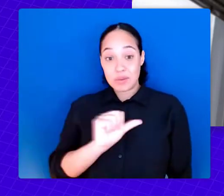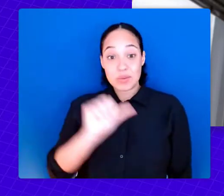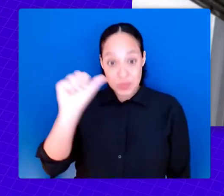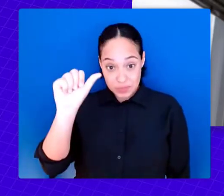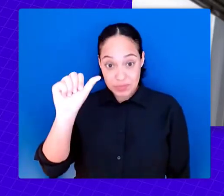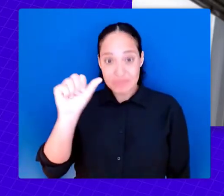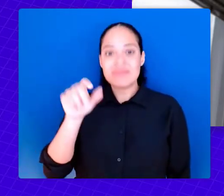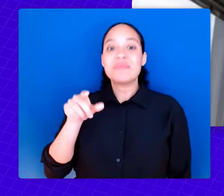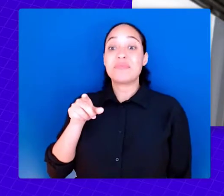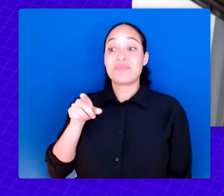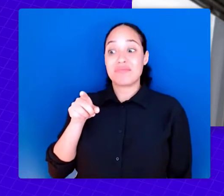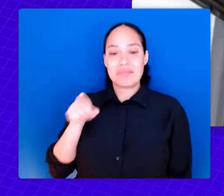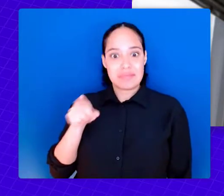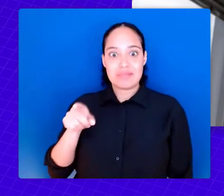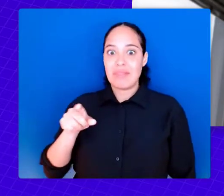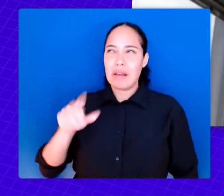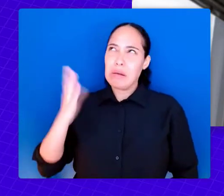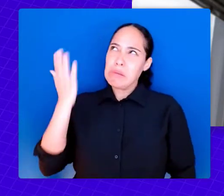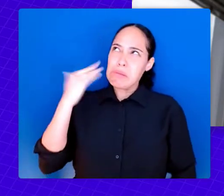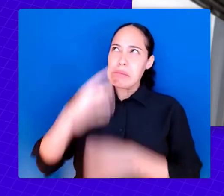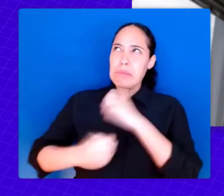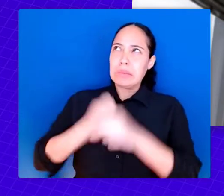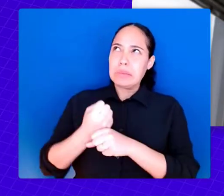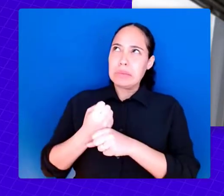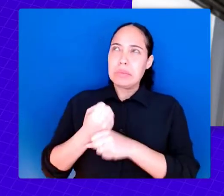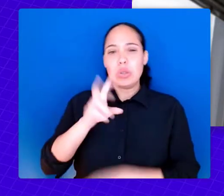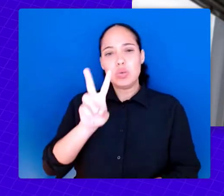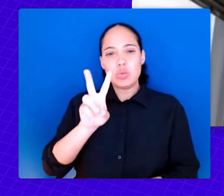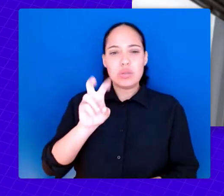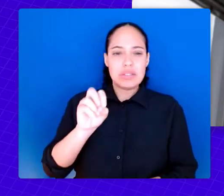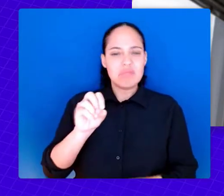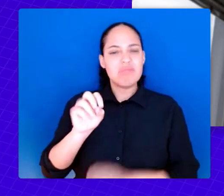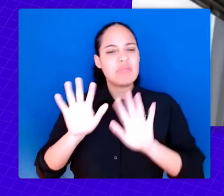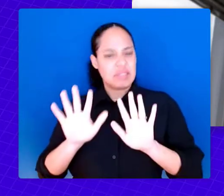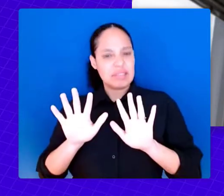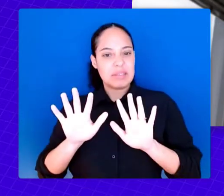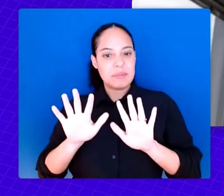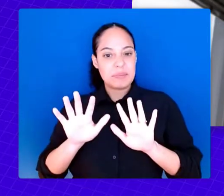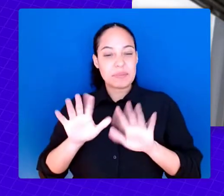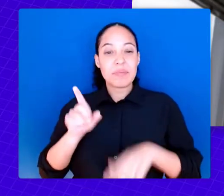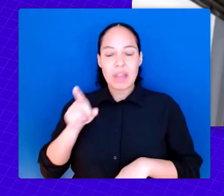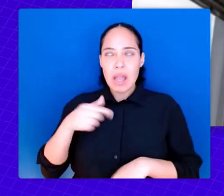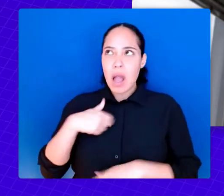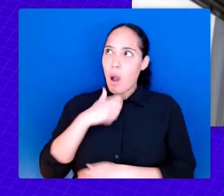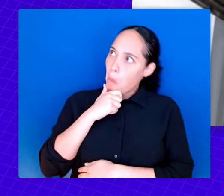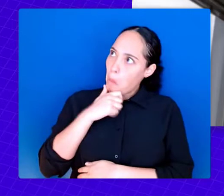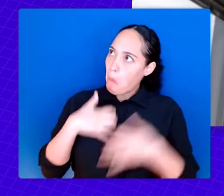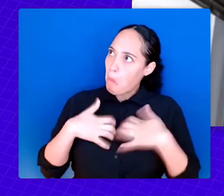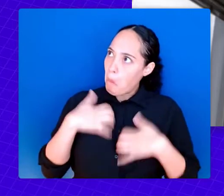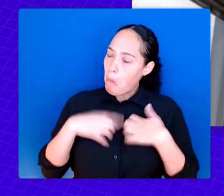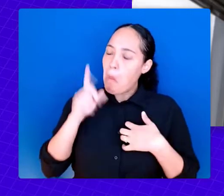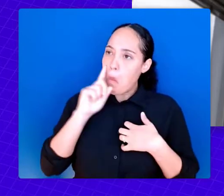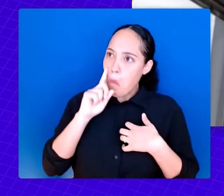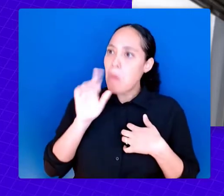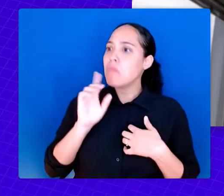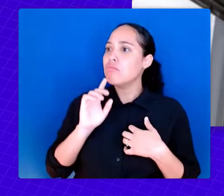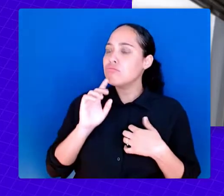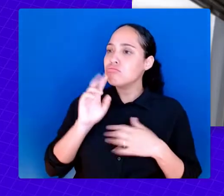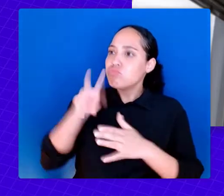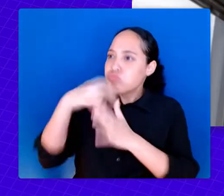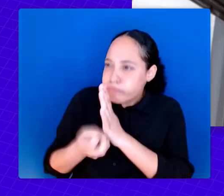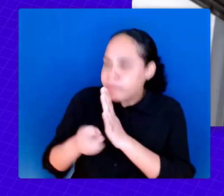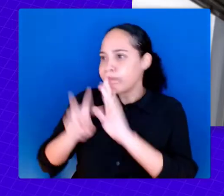encouraging more diversity in AI. So Avanade also has this initiative where we train people from